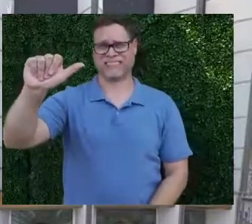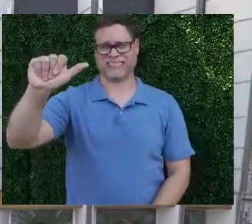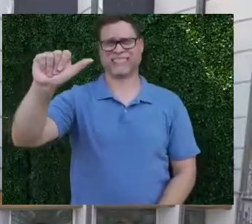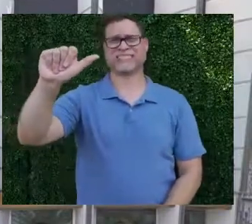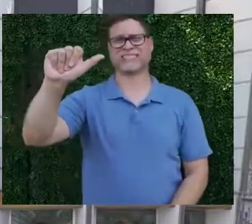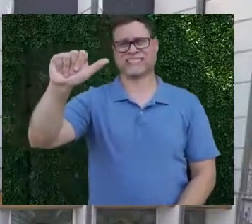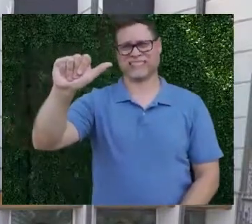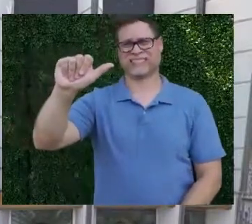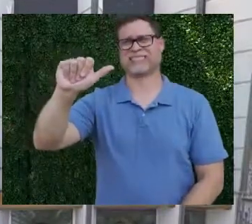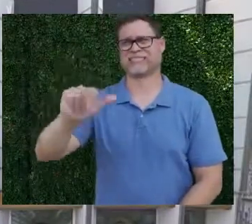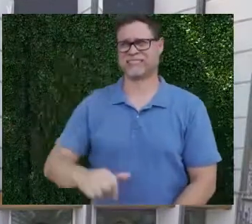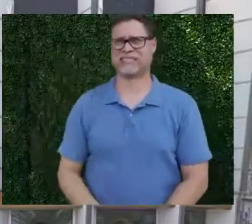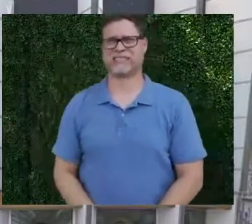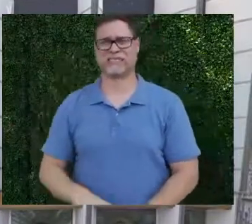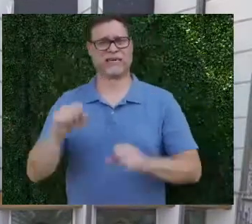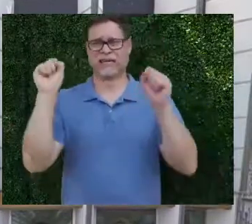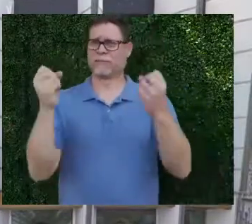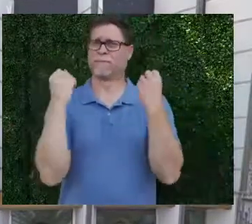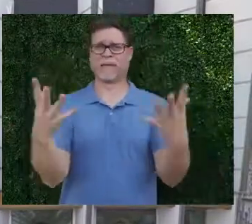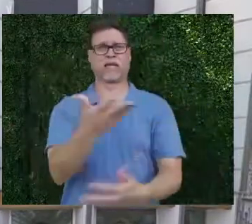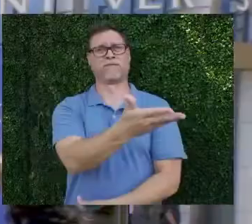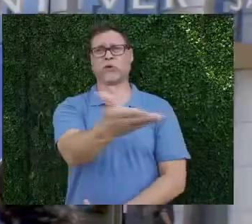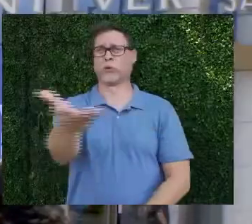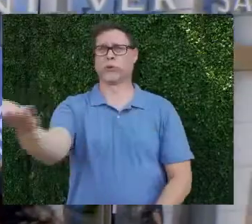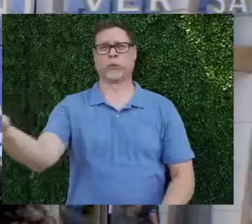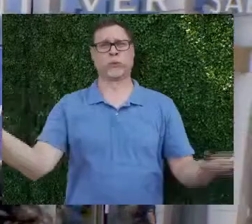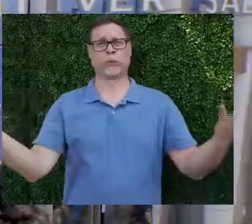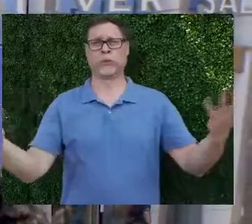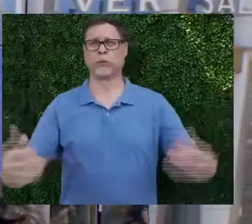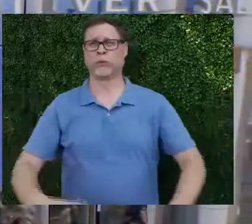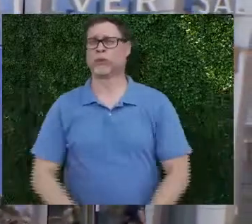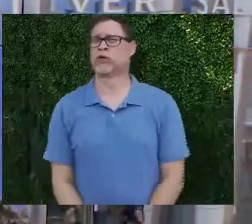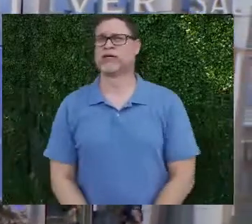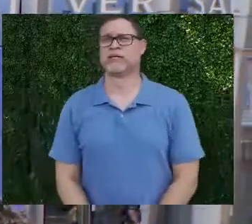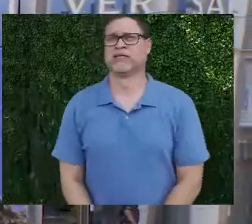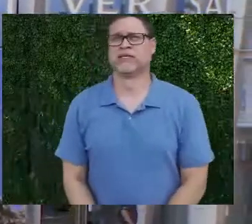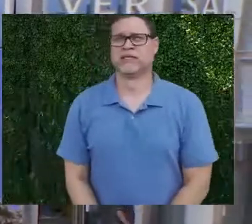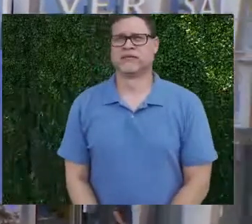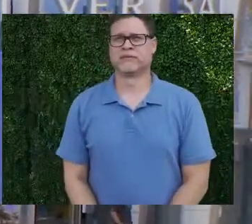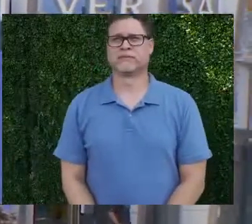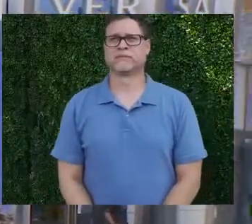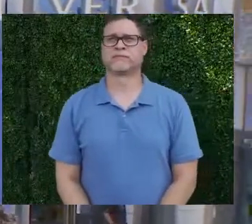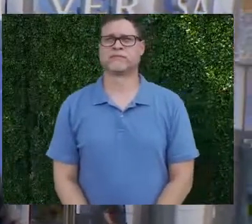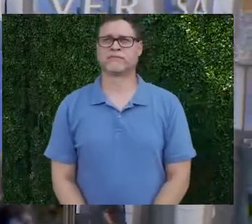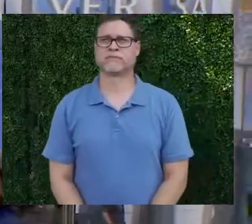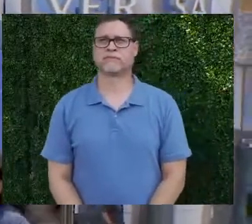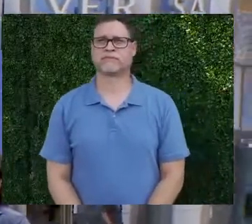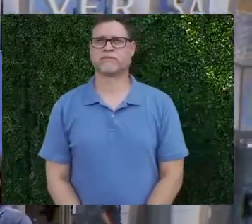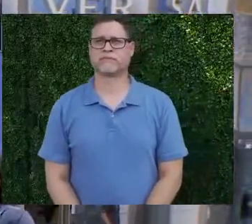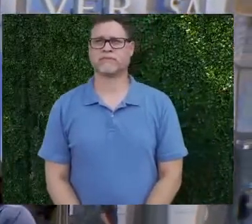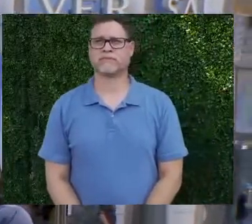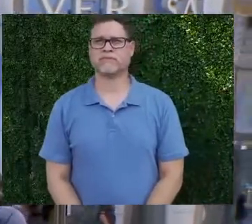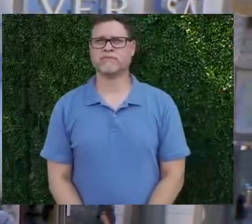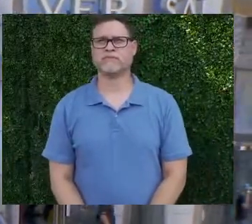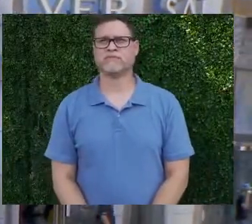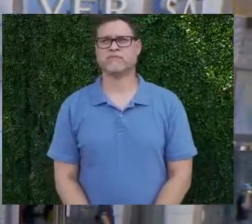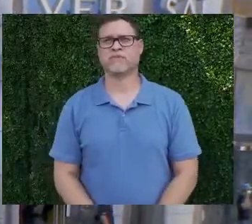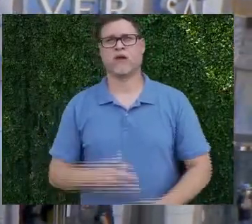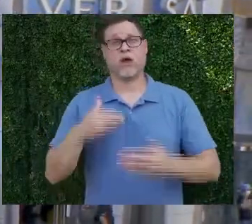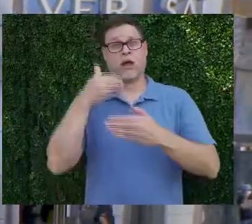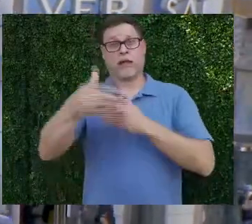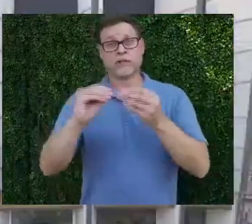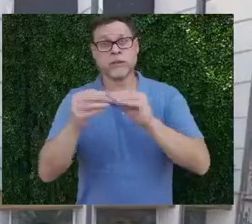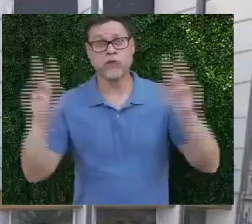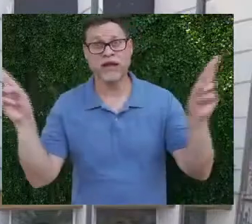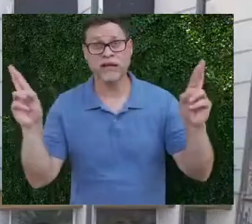Angeles. So that literally could be many of you. All right. We ready for the next number?